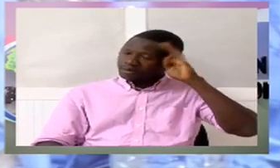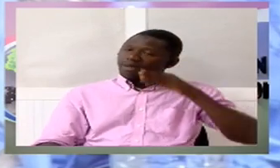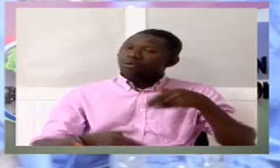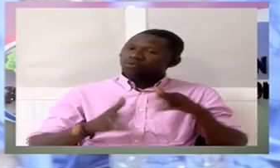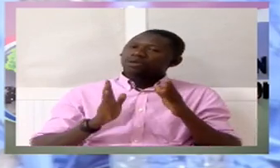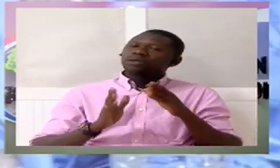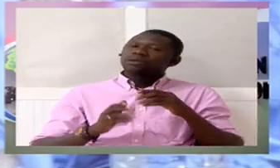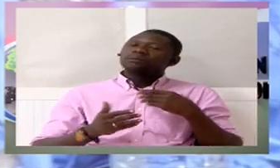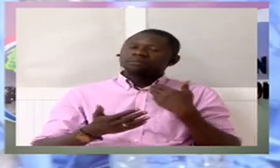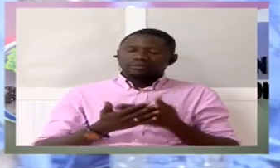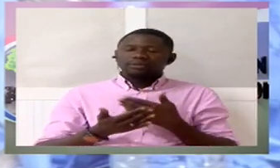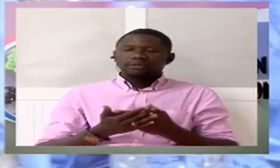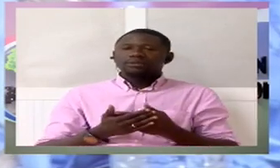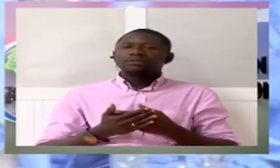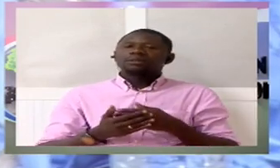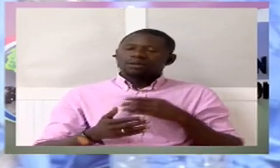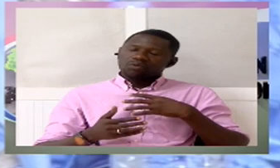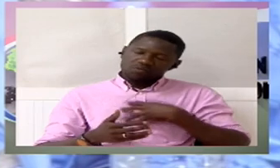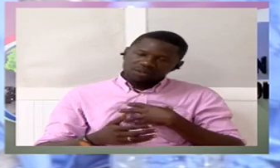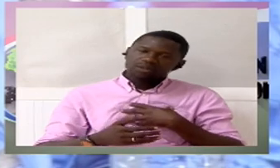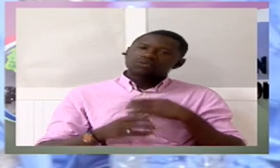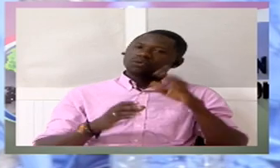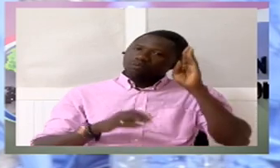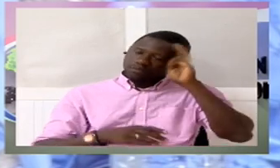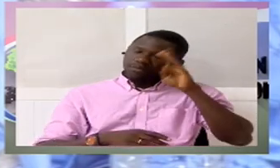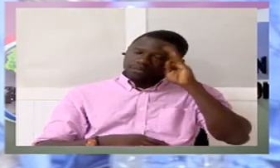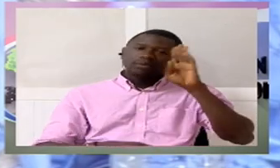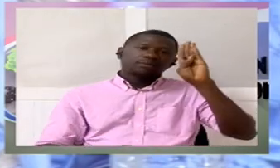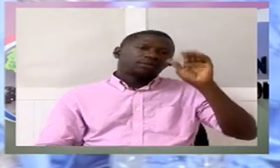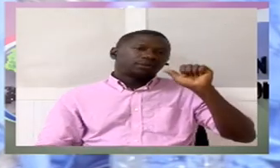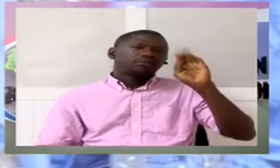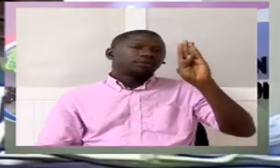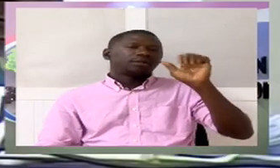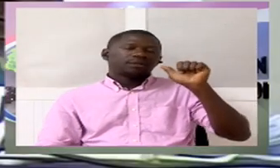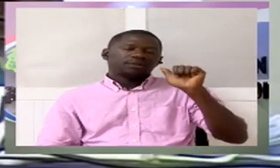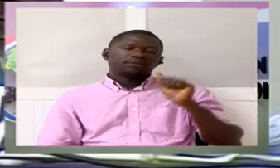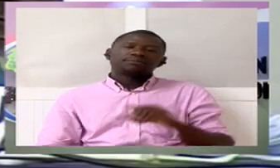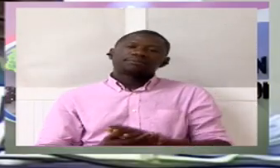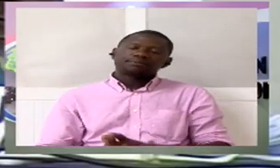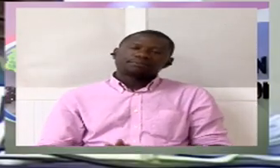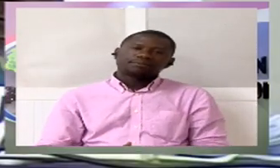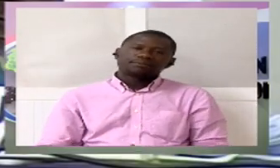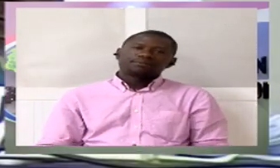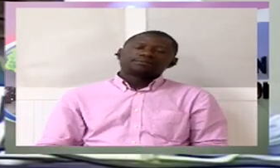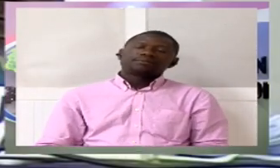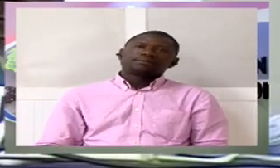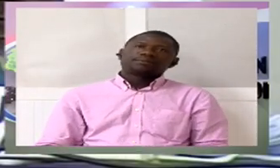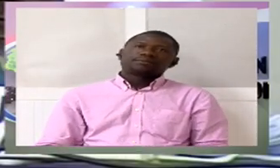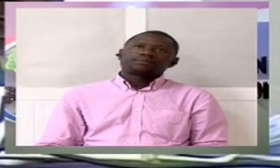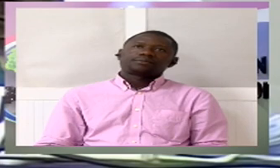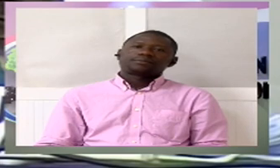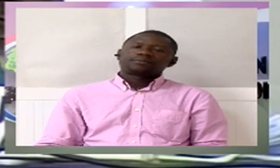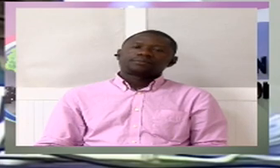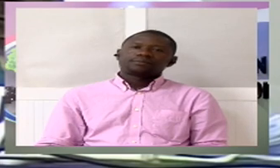sanji worowla nini fella kasola woto mbedanila president wala sembona la kangokang yeyam fa baba e